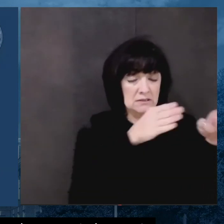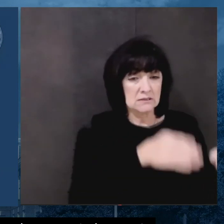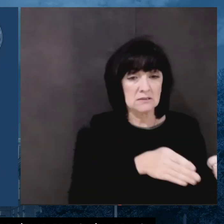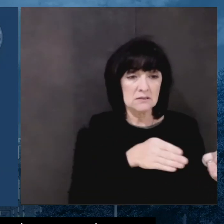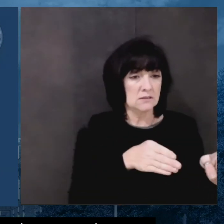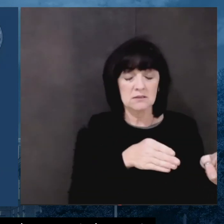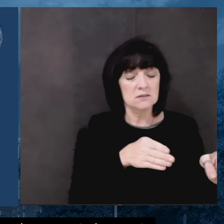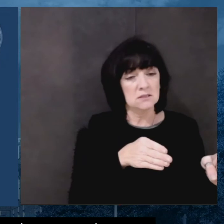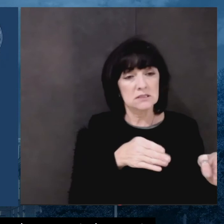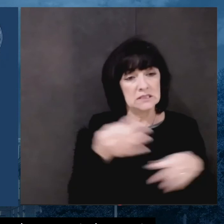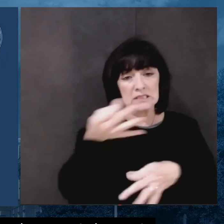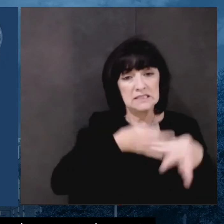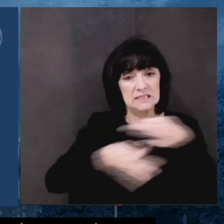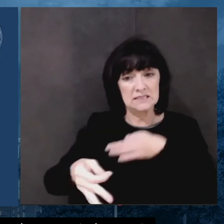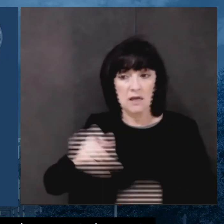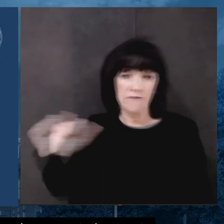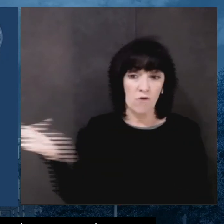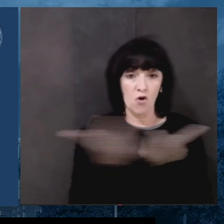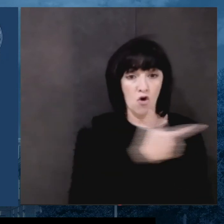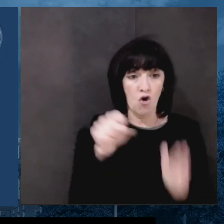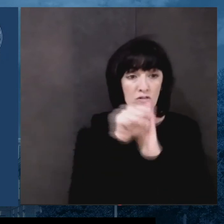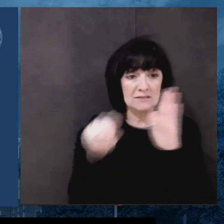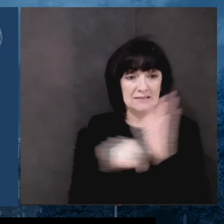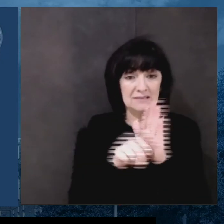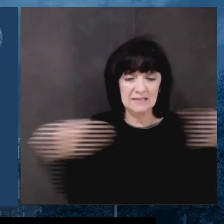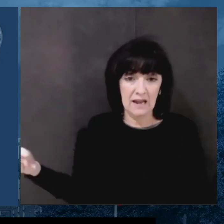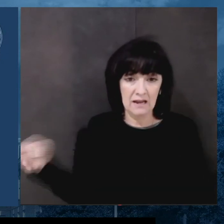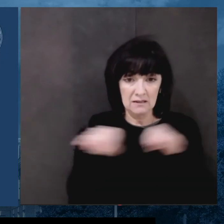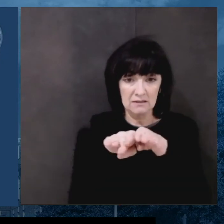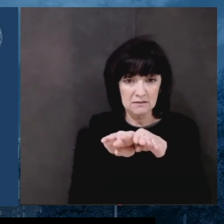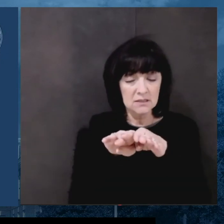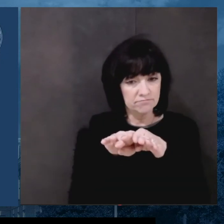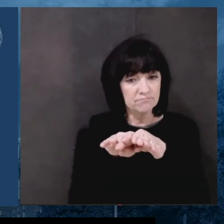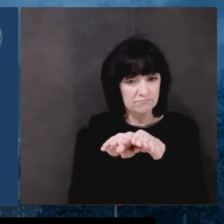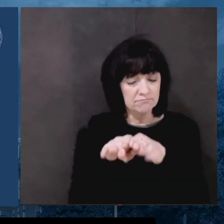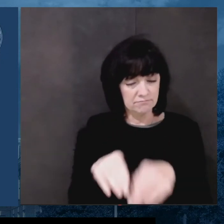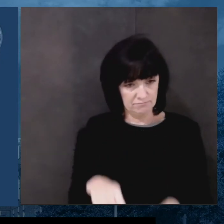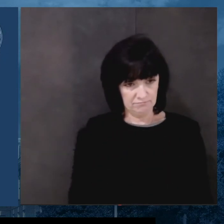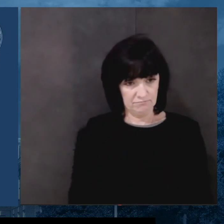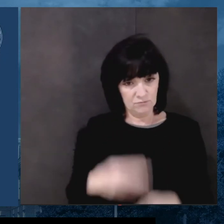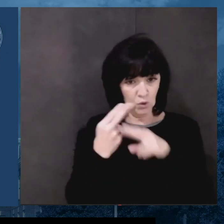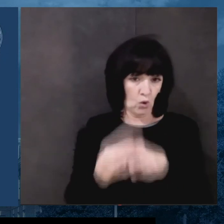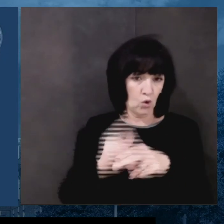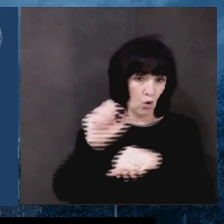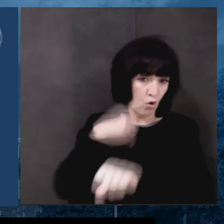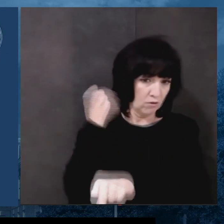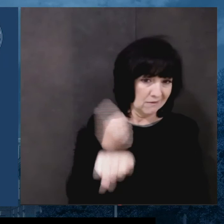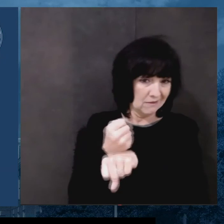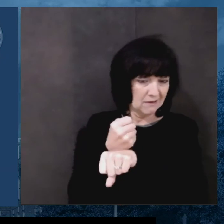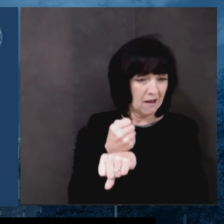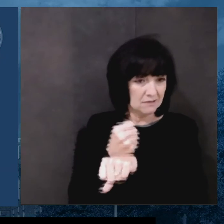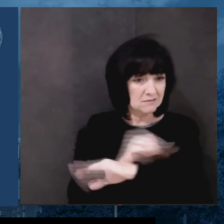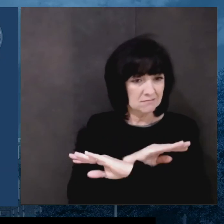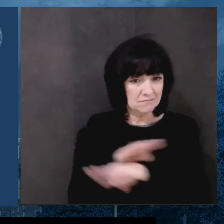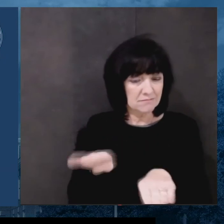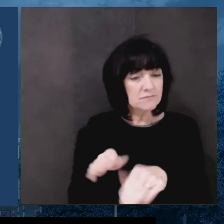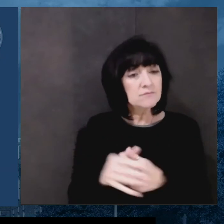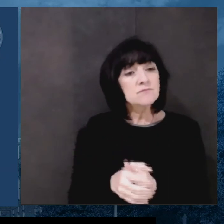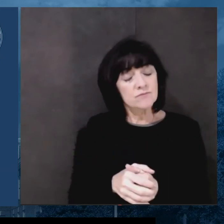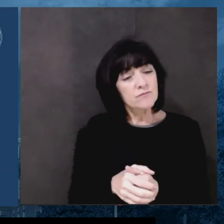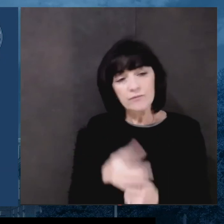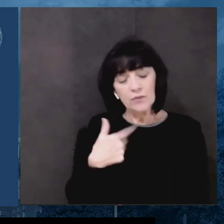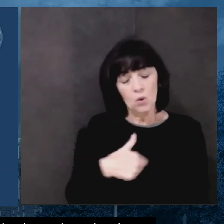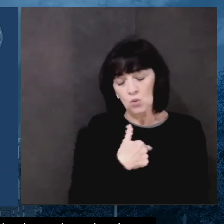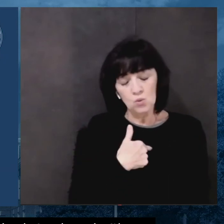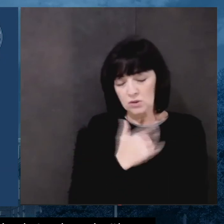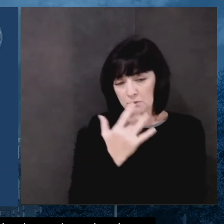something that's we'd prefer not to do, obviously. And again, with respect to schools, which